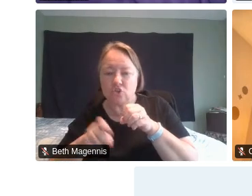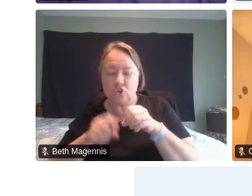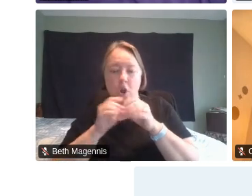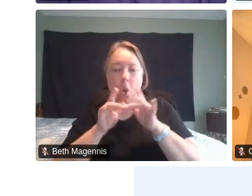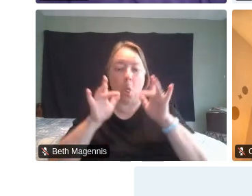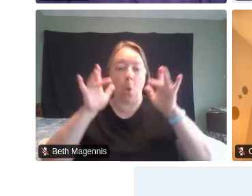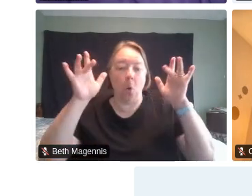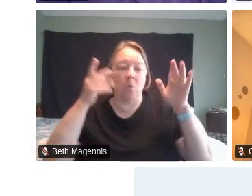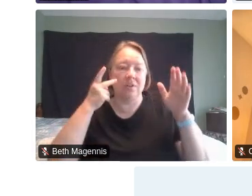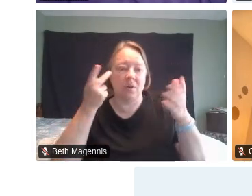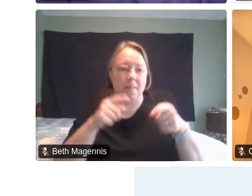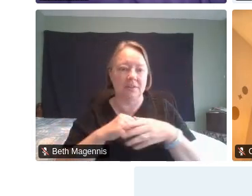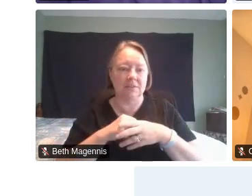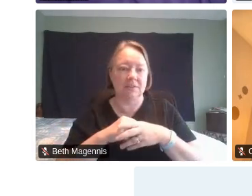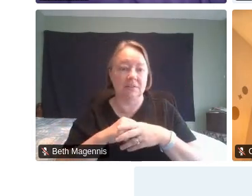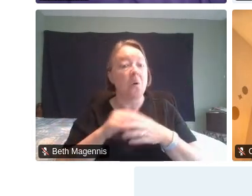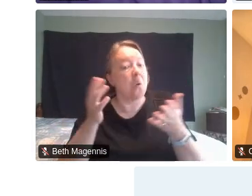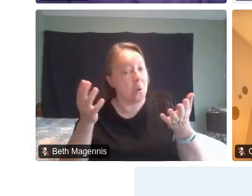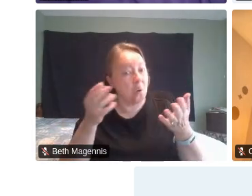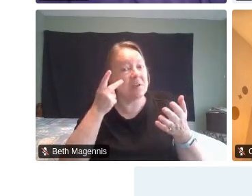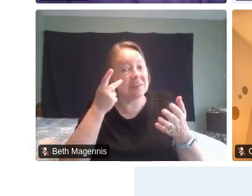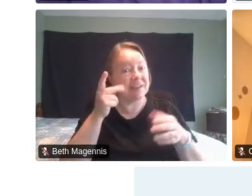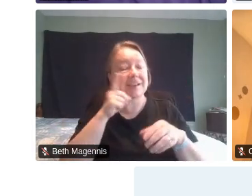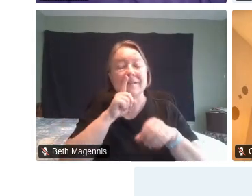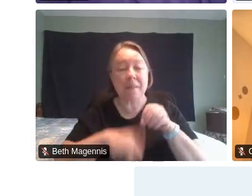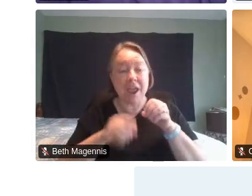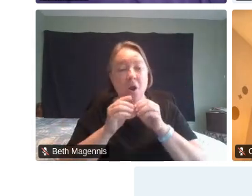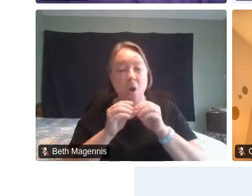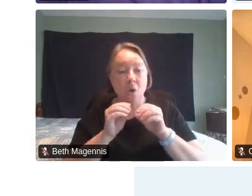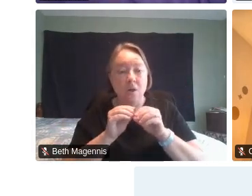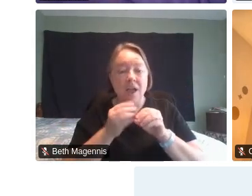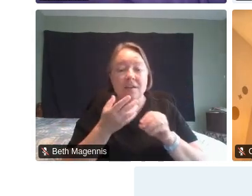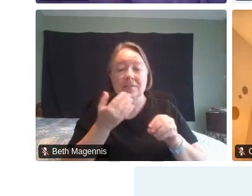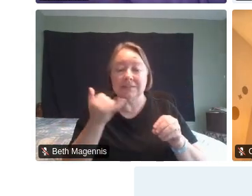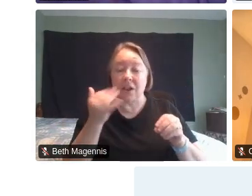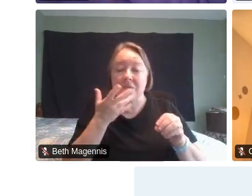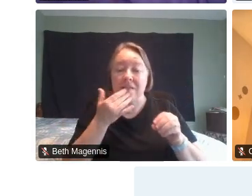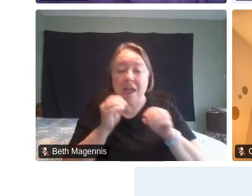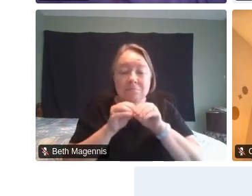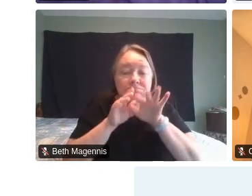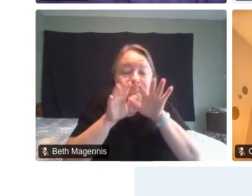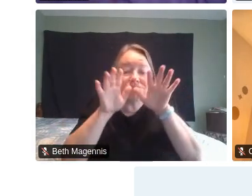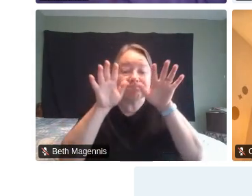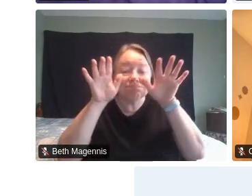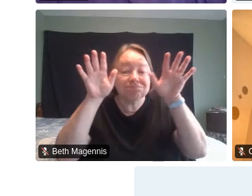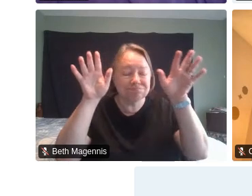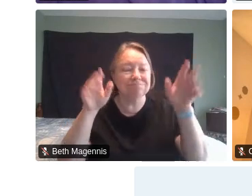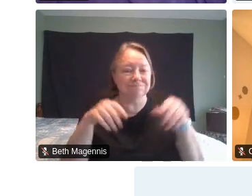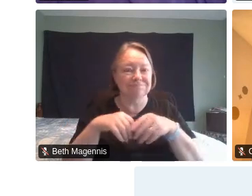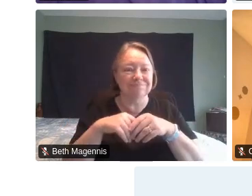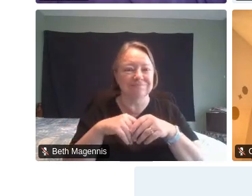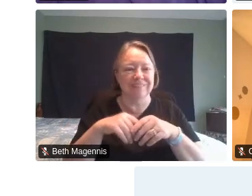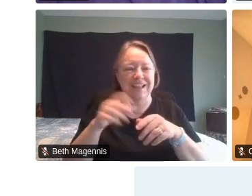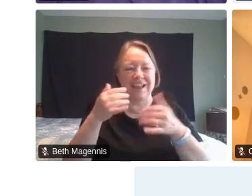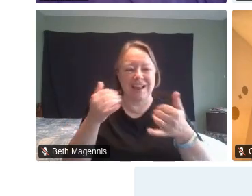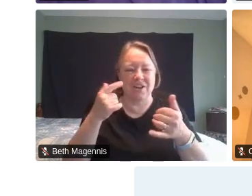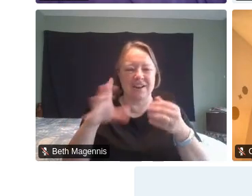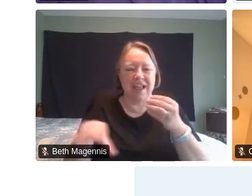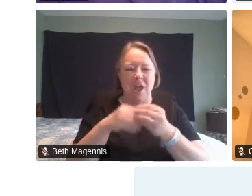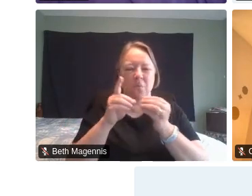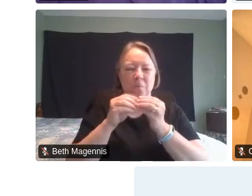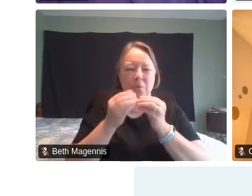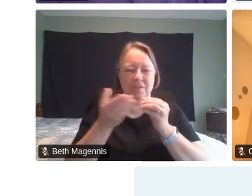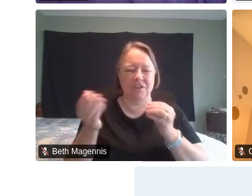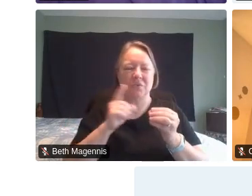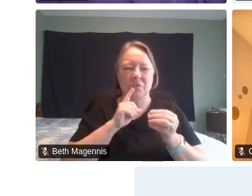test and see. Okay, you see the tomato glowed in yellow. And now I need to add one more thing